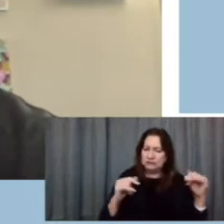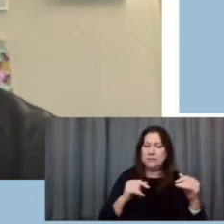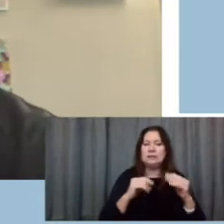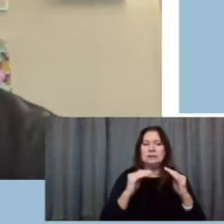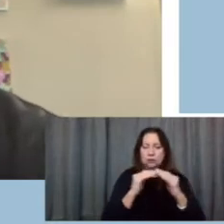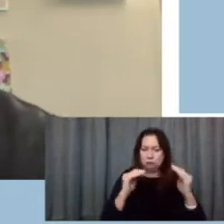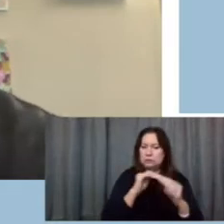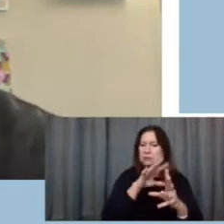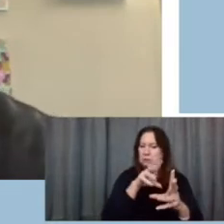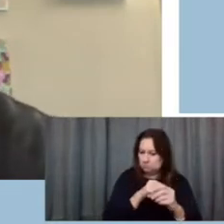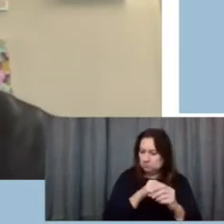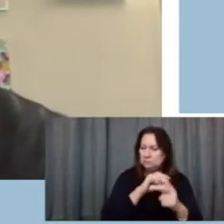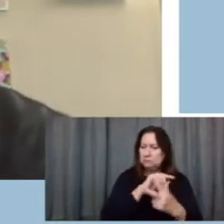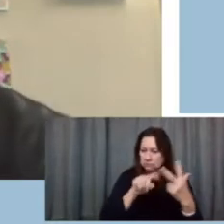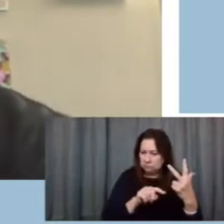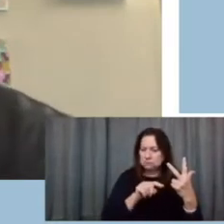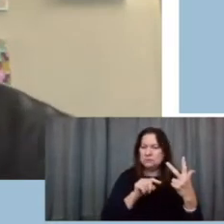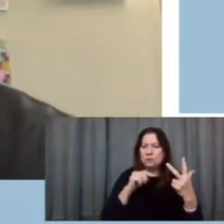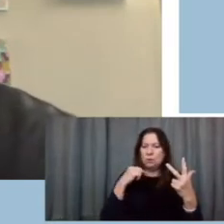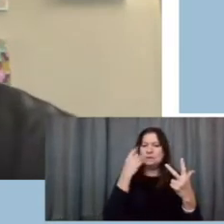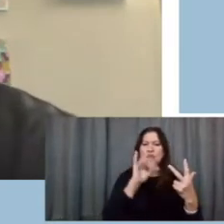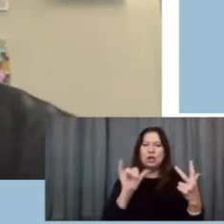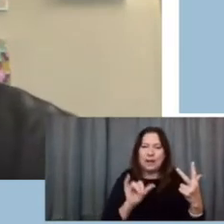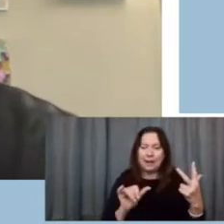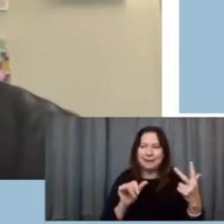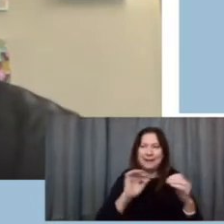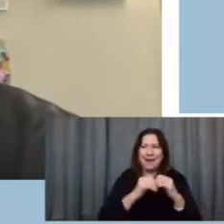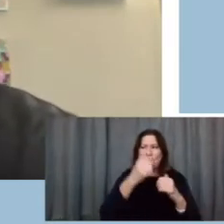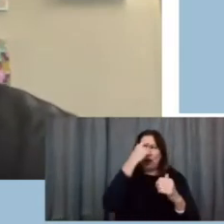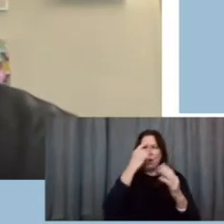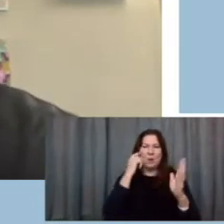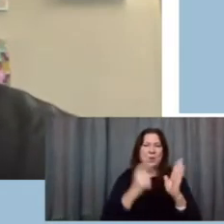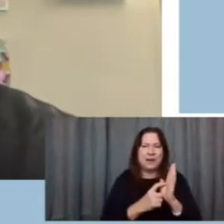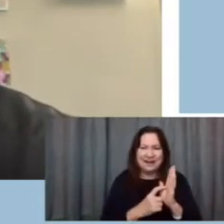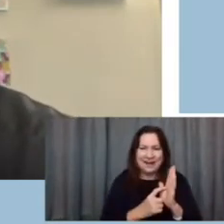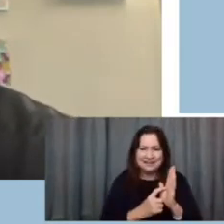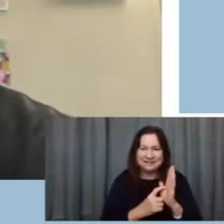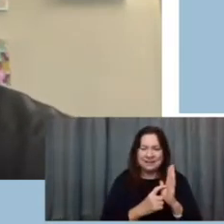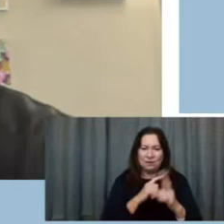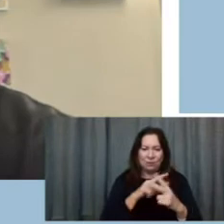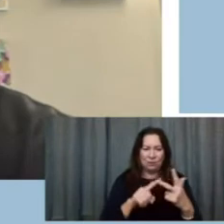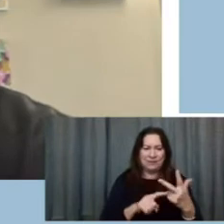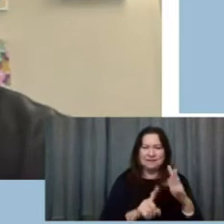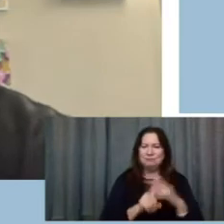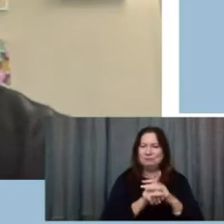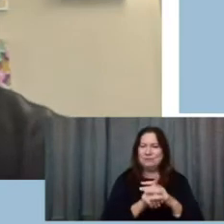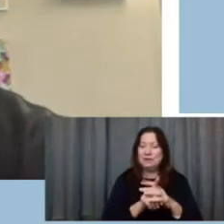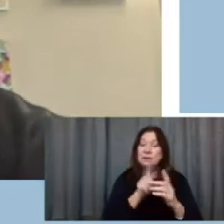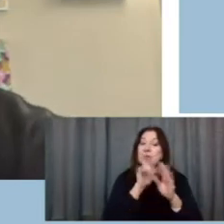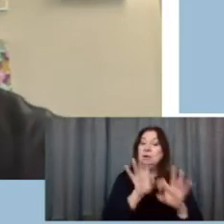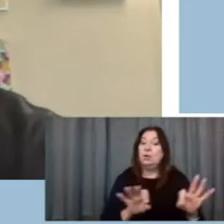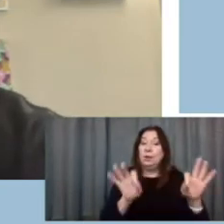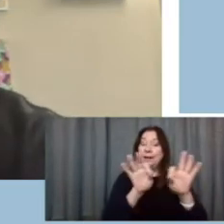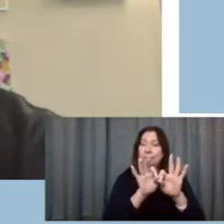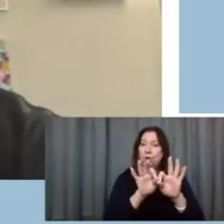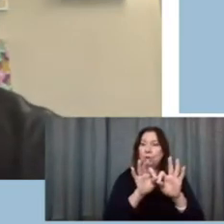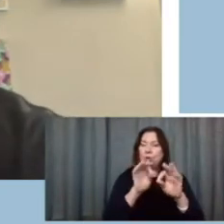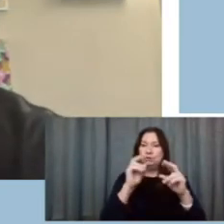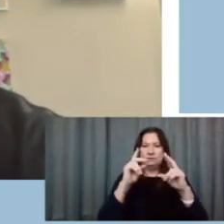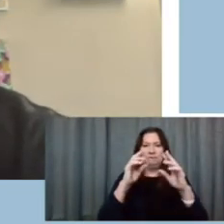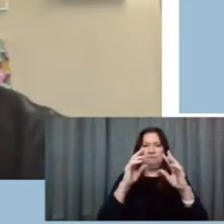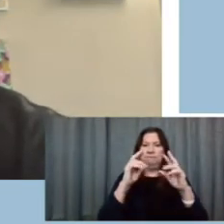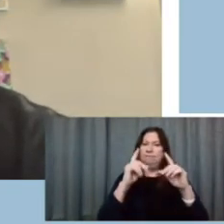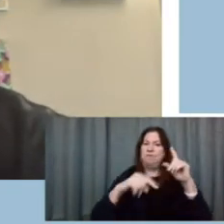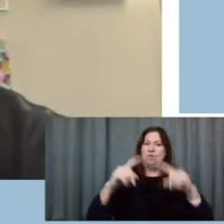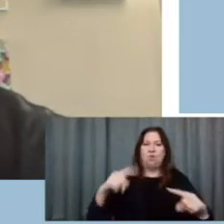and thinking about what would that look like? How would I know it when I see it? I think it's really important that we use a variety of instruments, that we